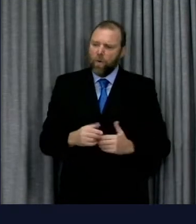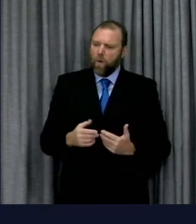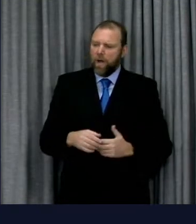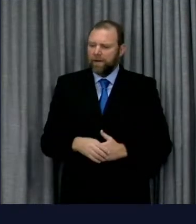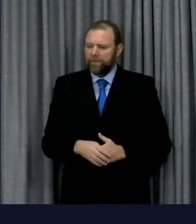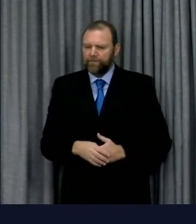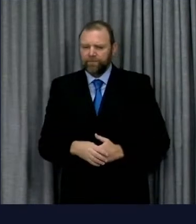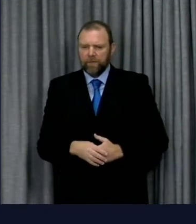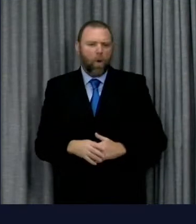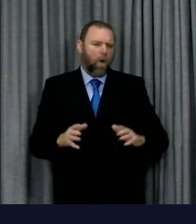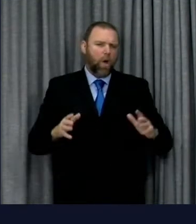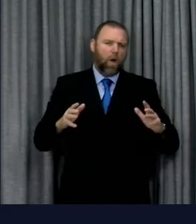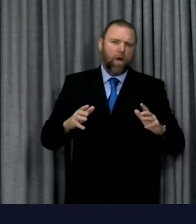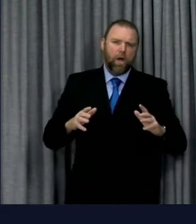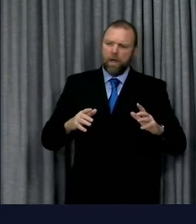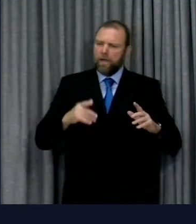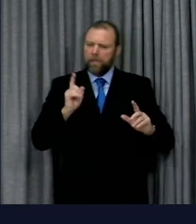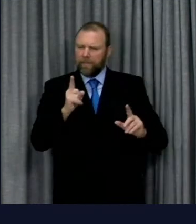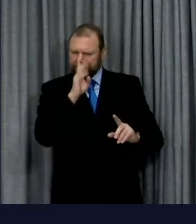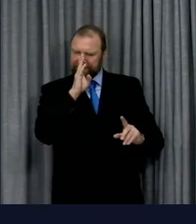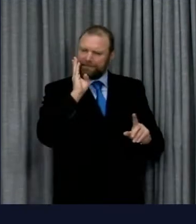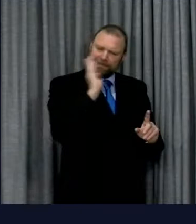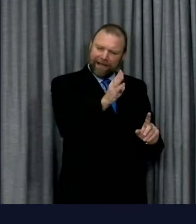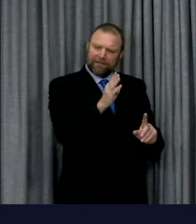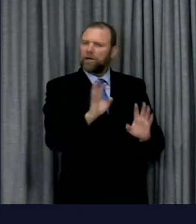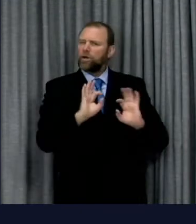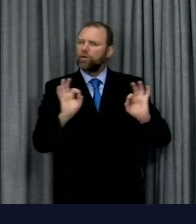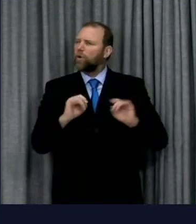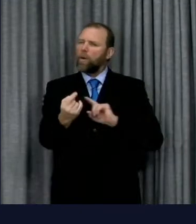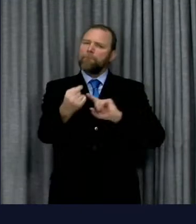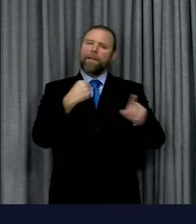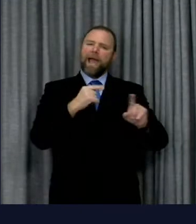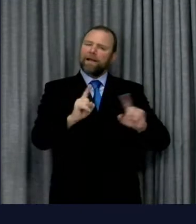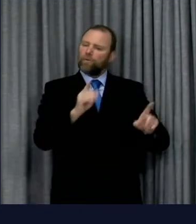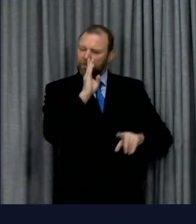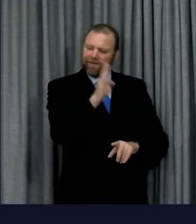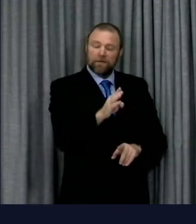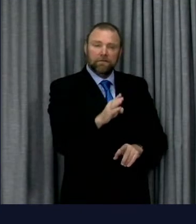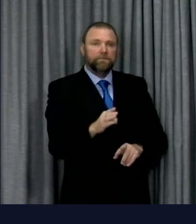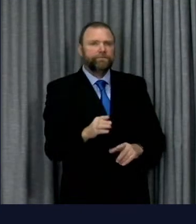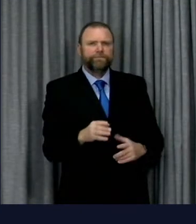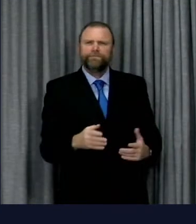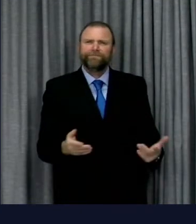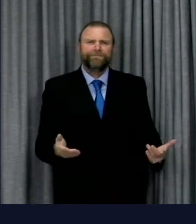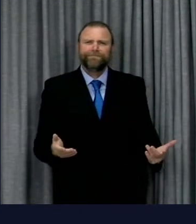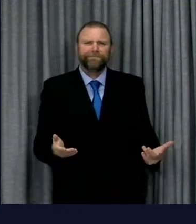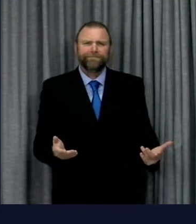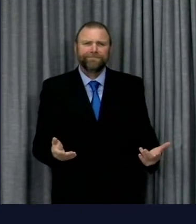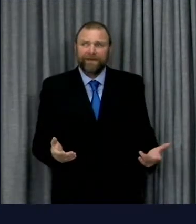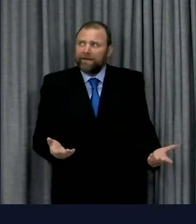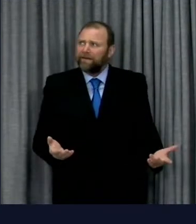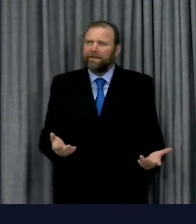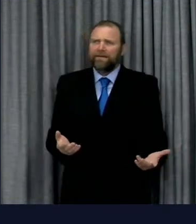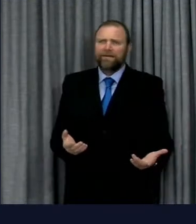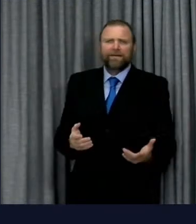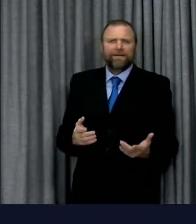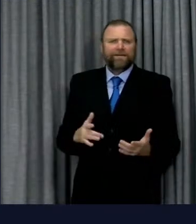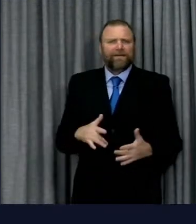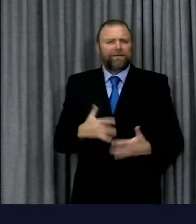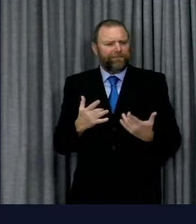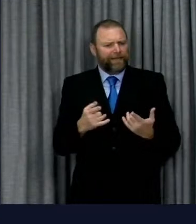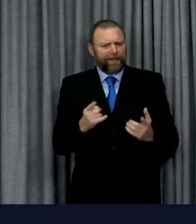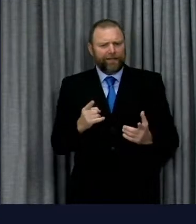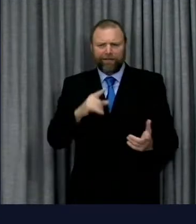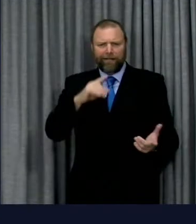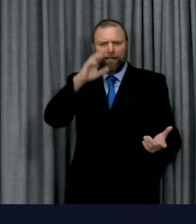doing things where there's no reverse gear and so on, I think they're just flying in the face of the facts